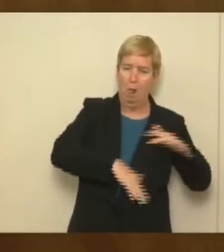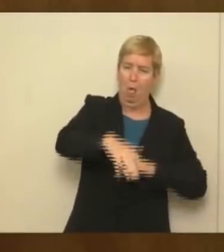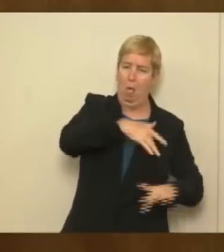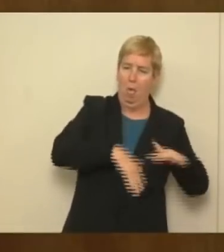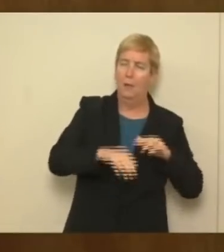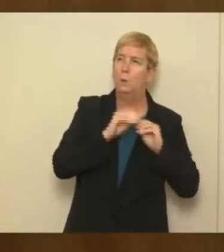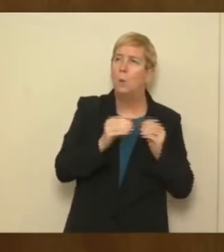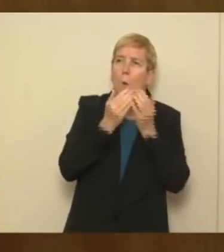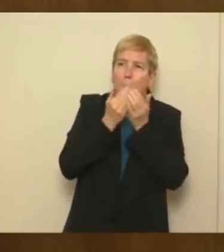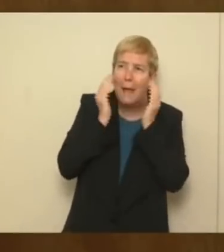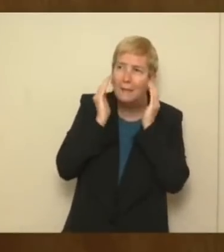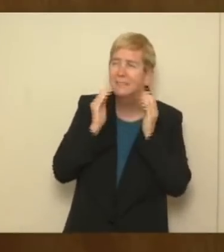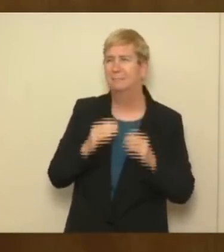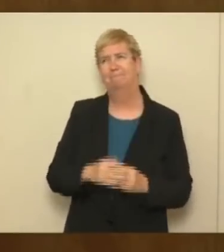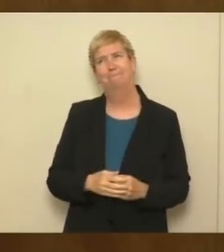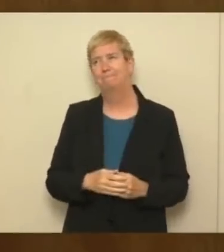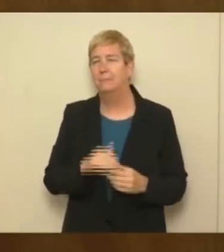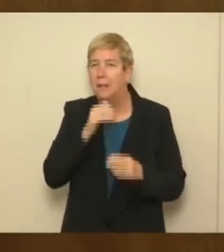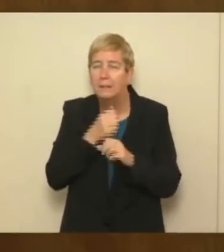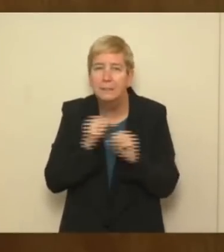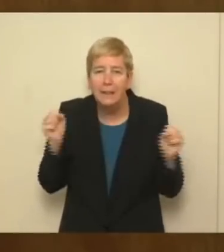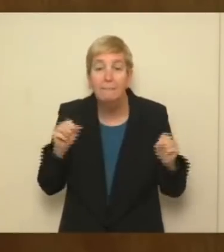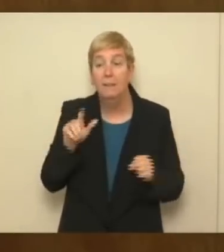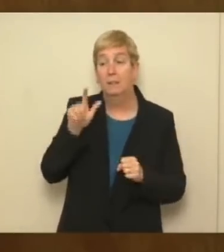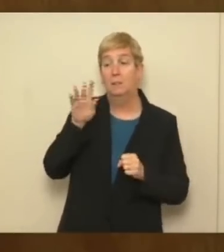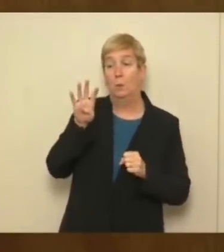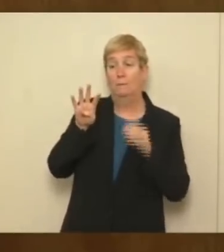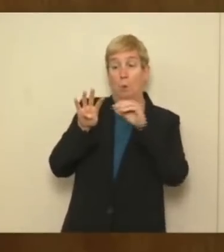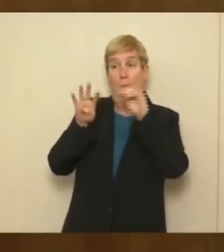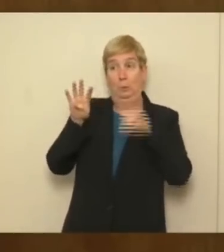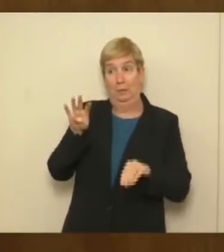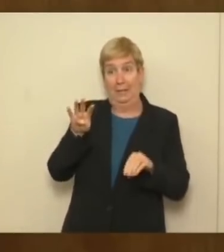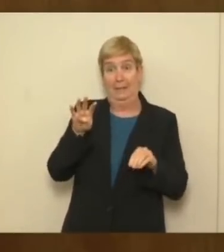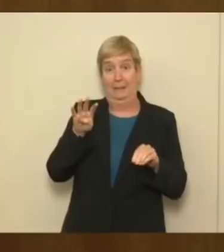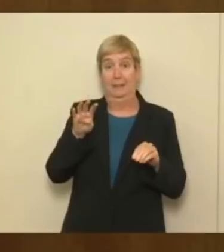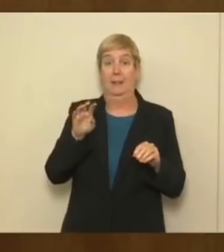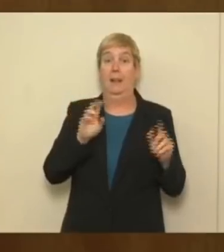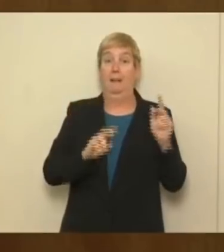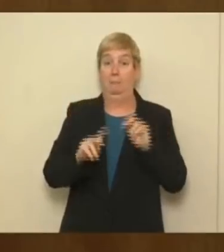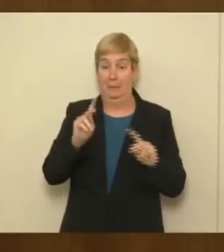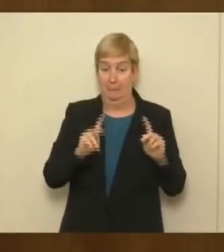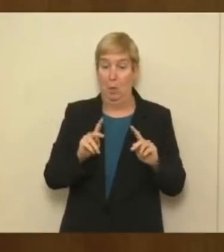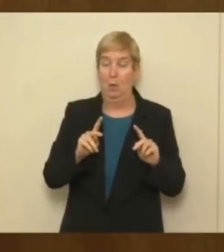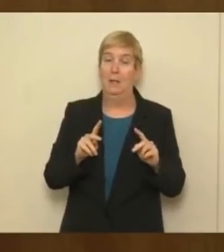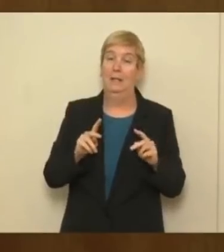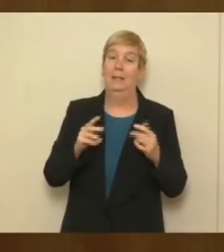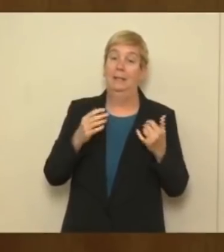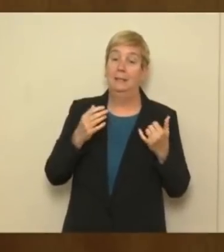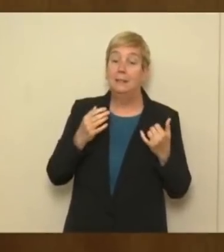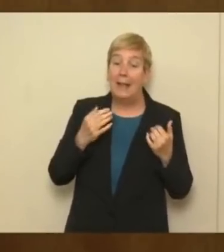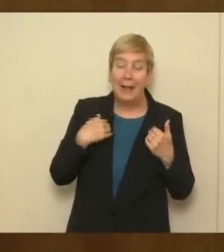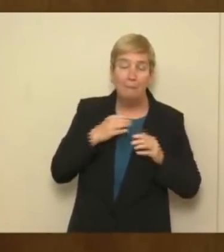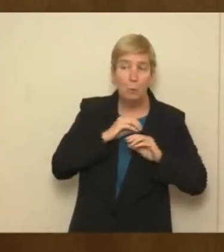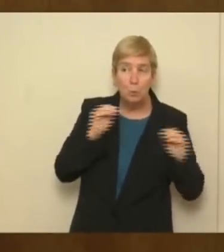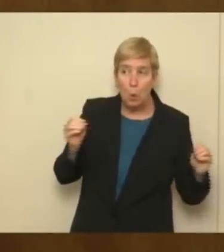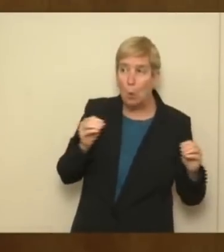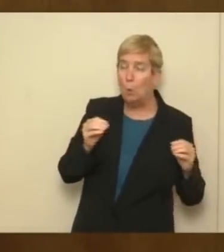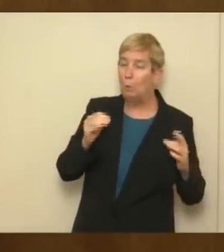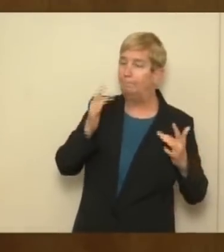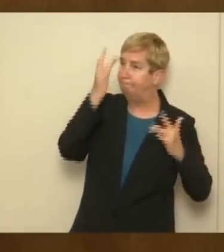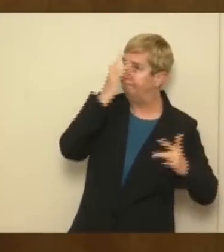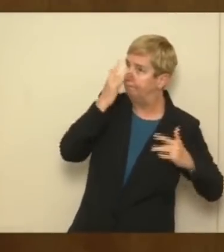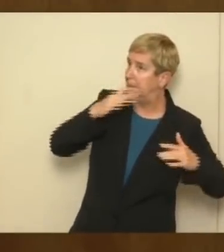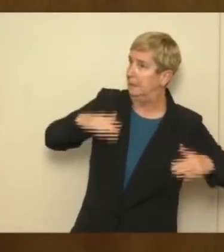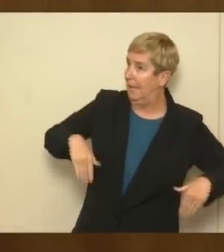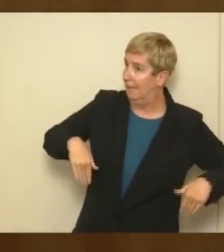Mexico, 24% of cases where we have a positive test are at that point asymptomatic. Some of those people go on to develop